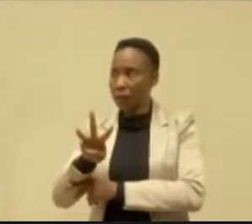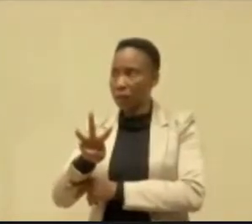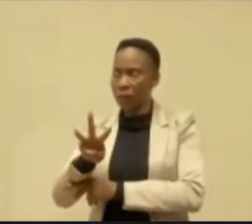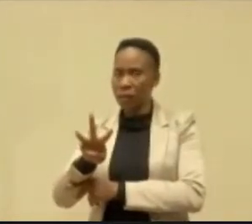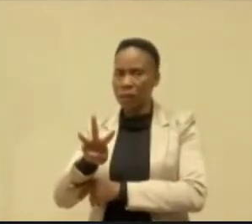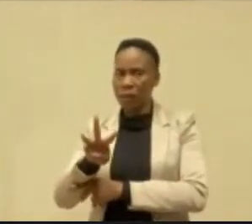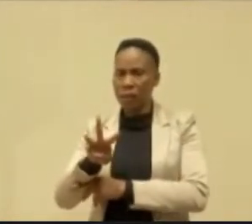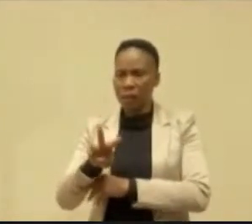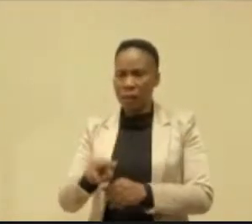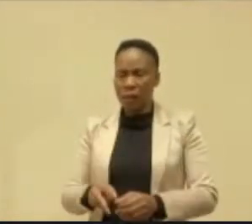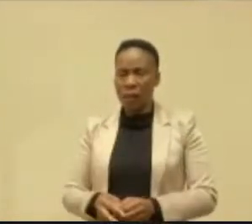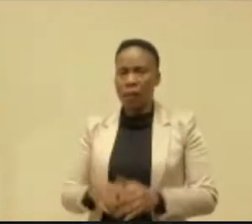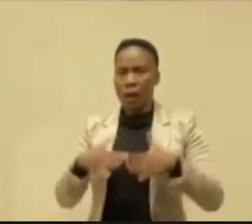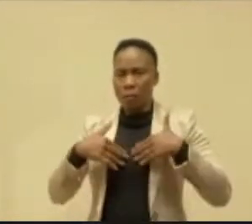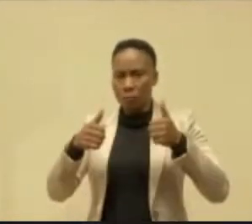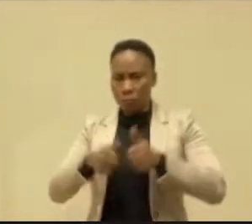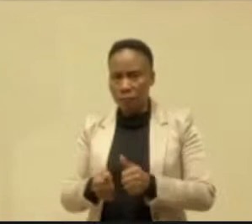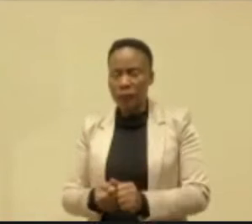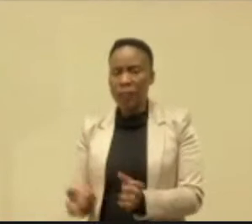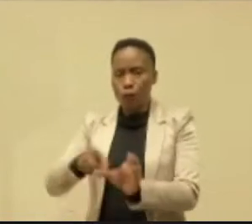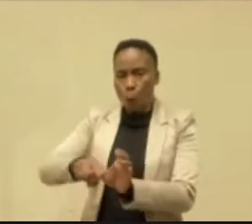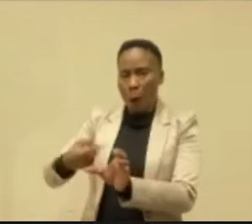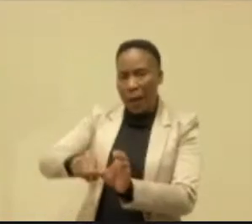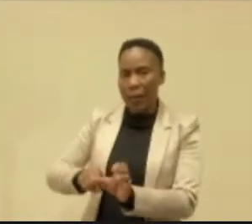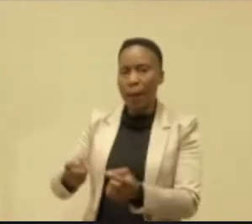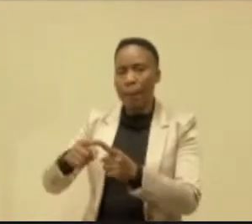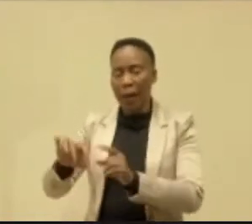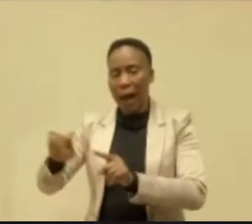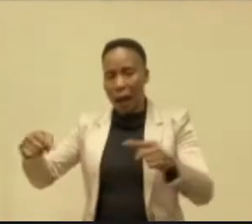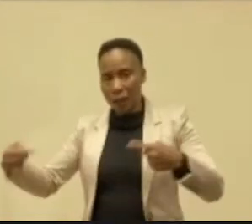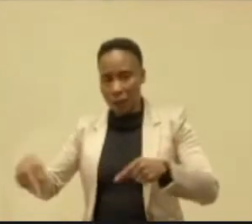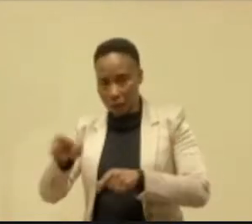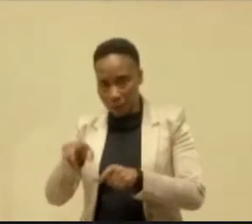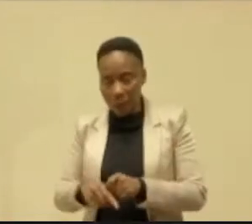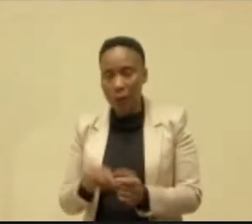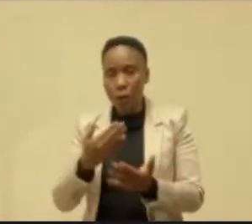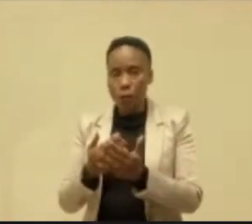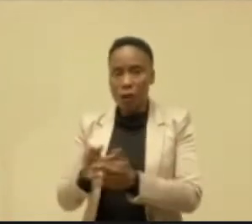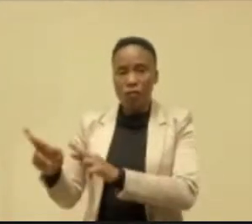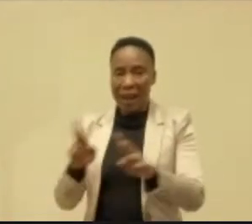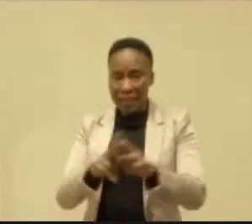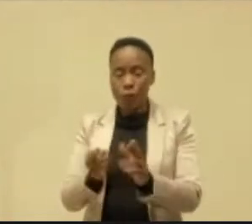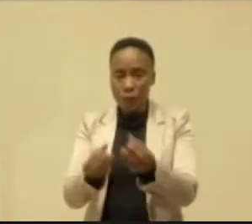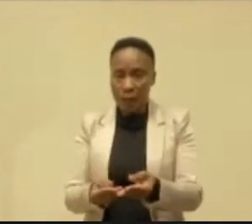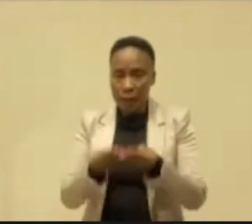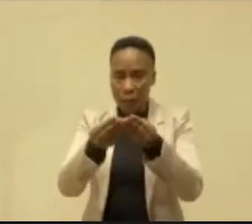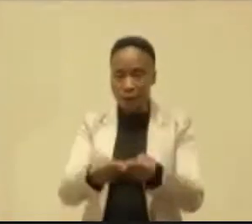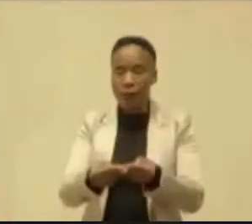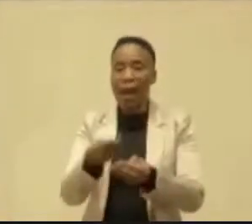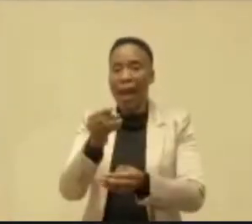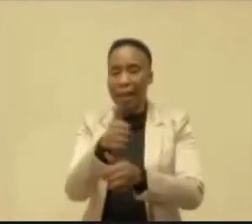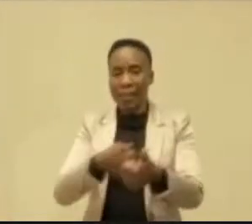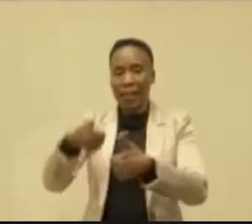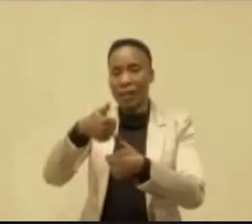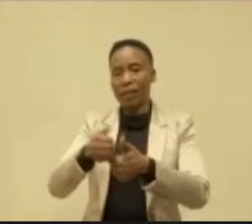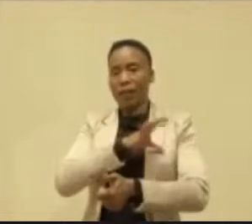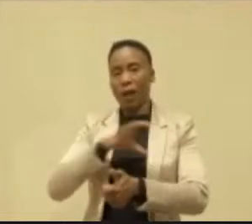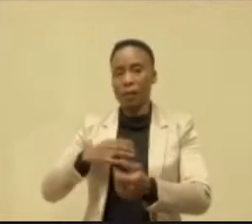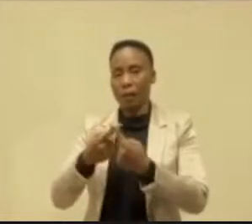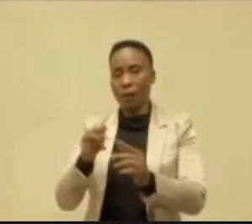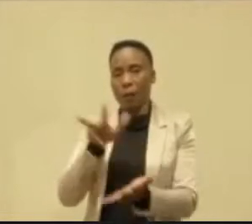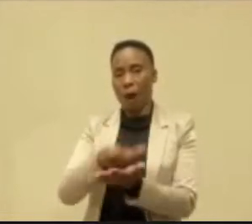has been approved by joint clusters and is ready to be tabled to the northwest executive council for approval